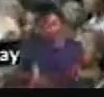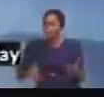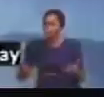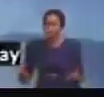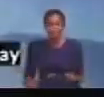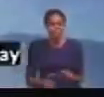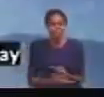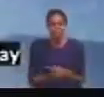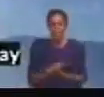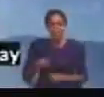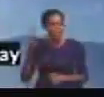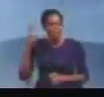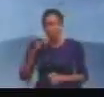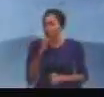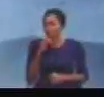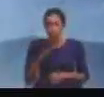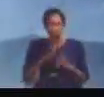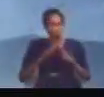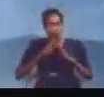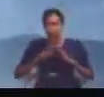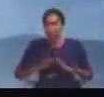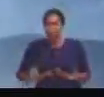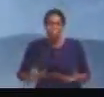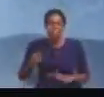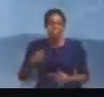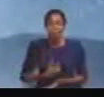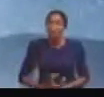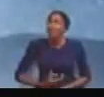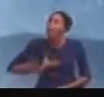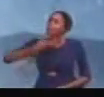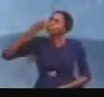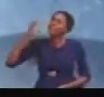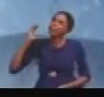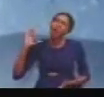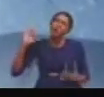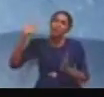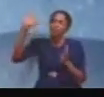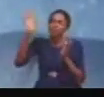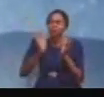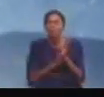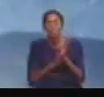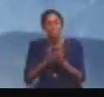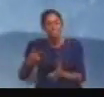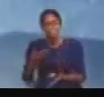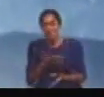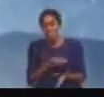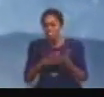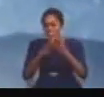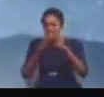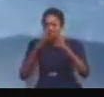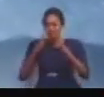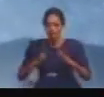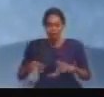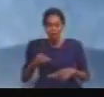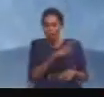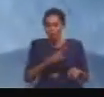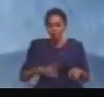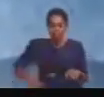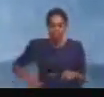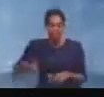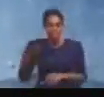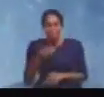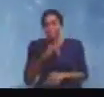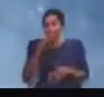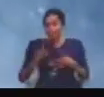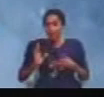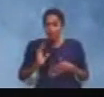Lord today. And we won't be quiet. We shout out of your praise. There's joy in the house of the